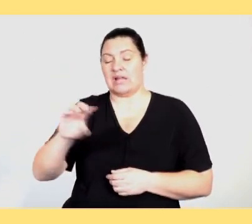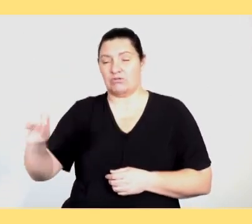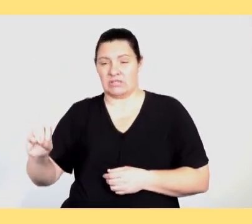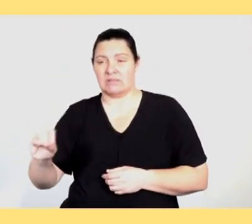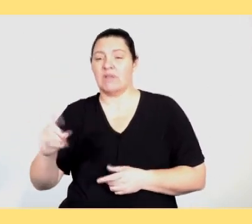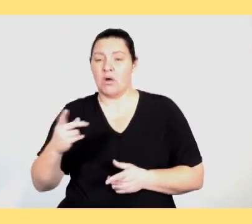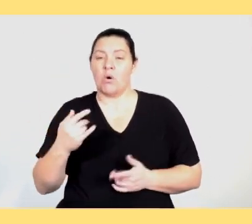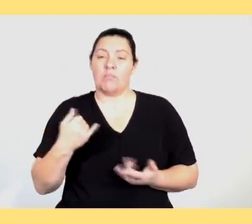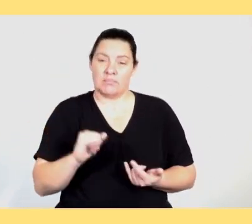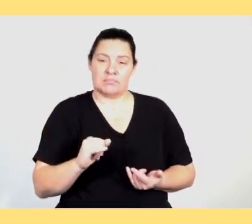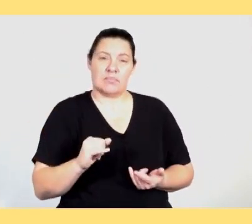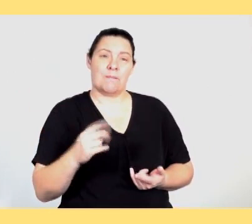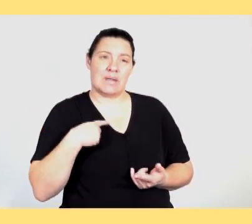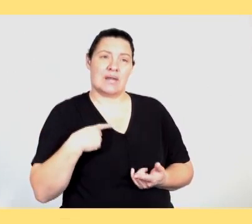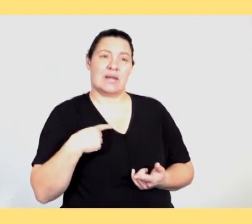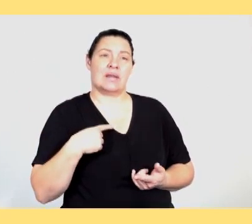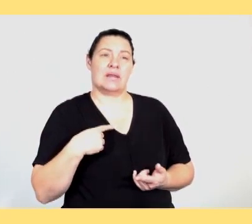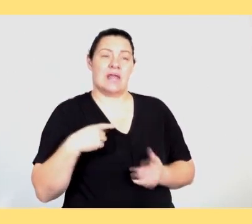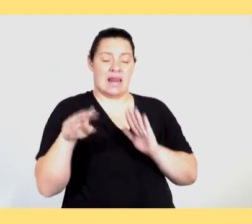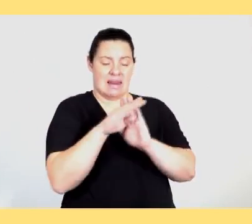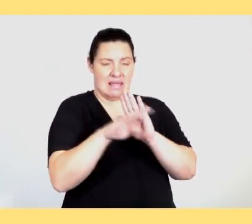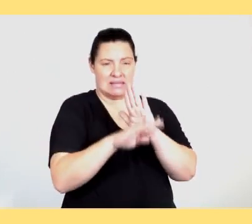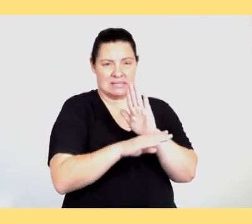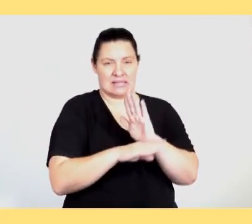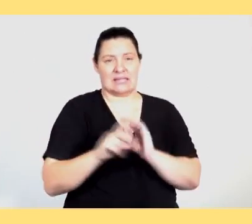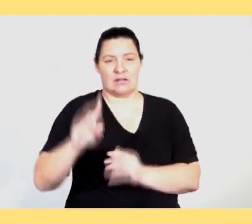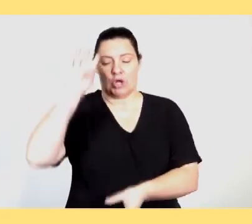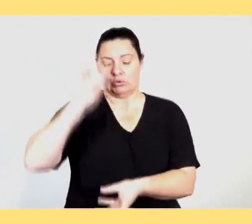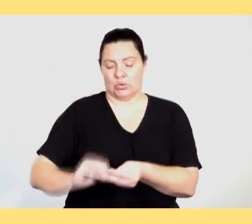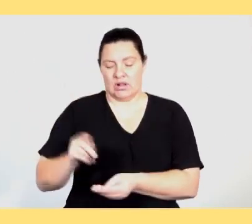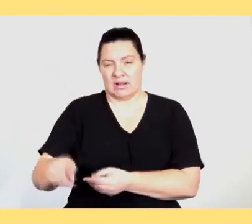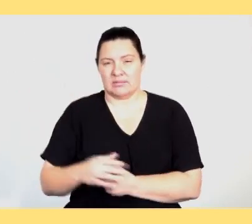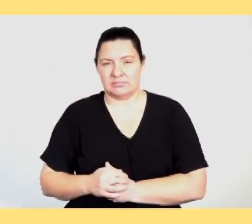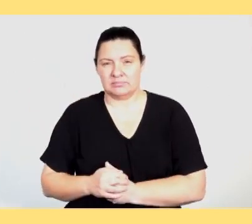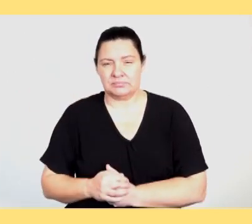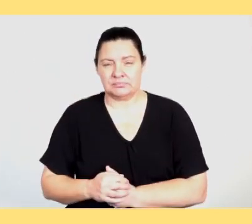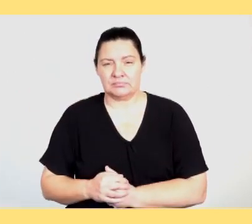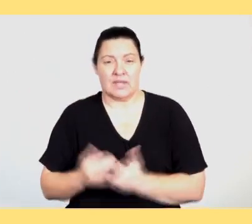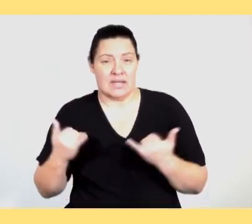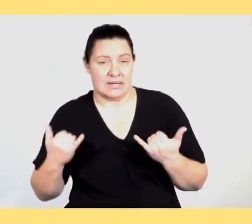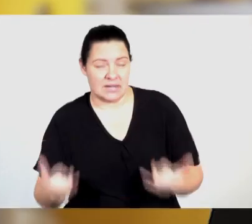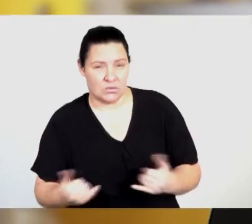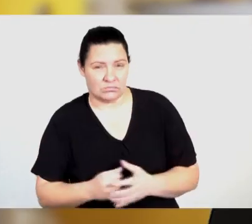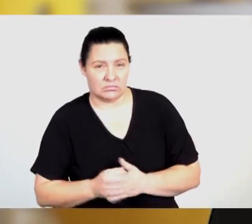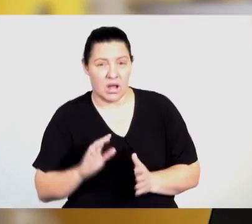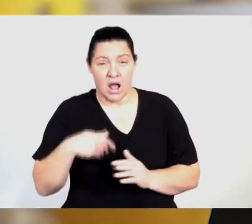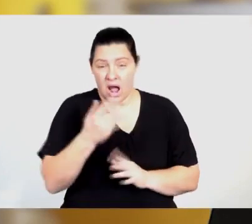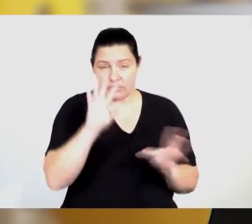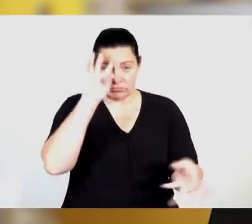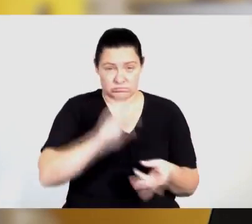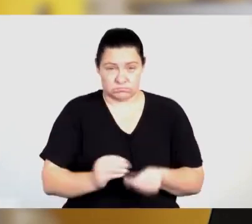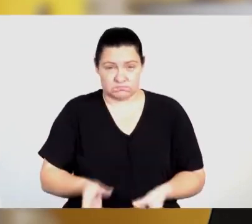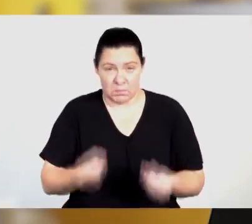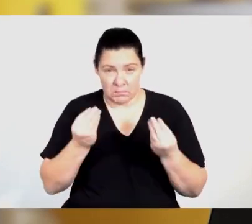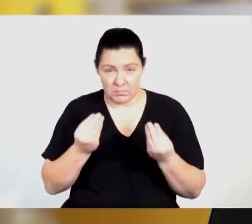64,100. That becomes your debtors list total. All right. Now, after you have gotten